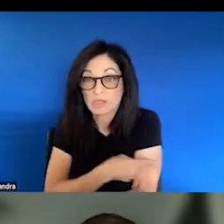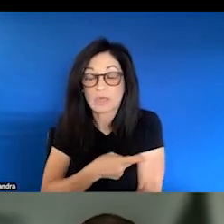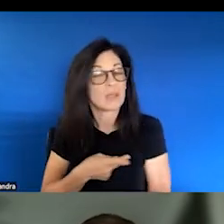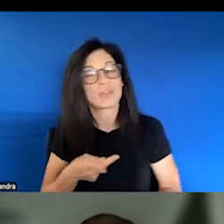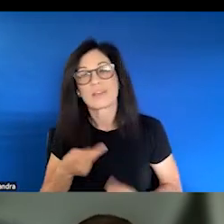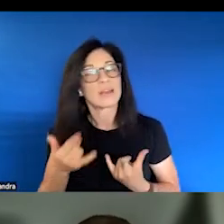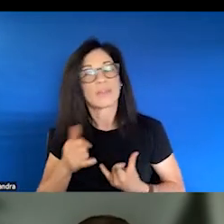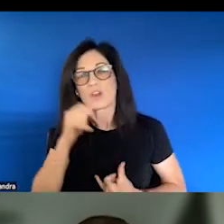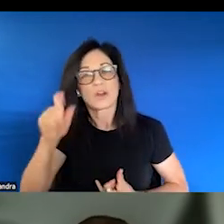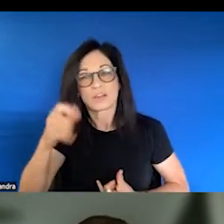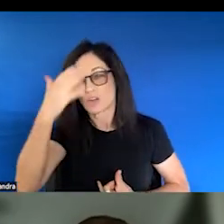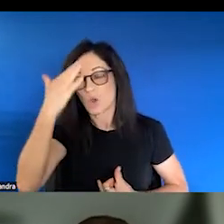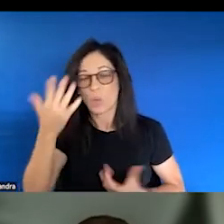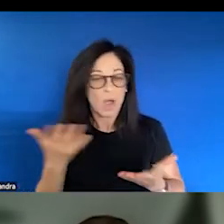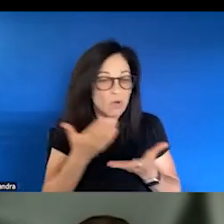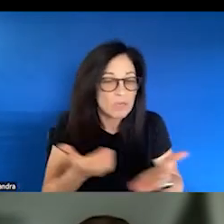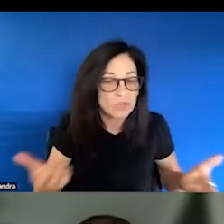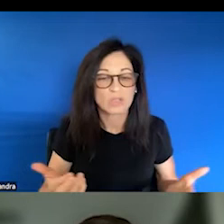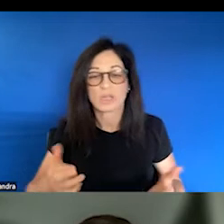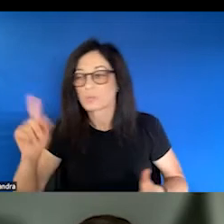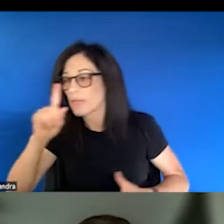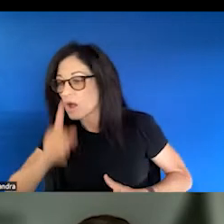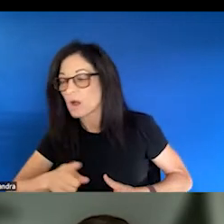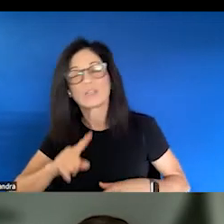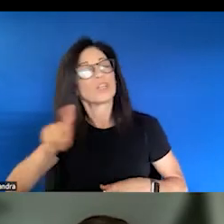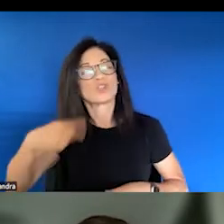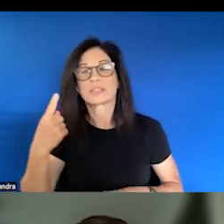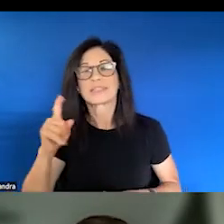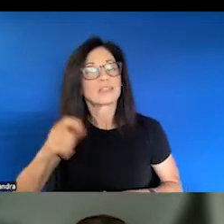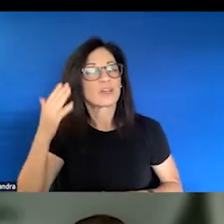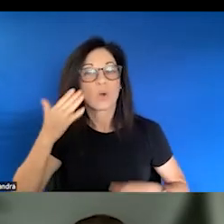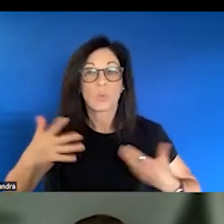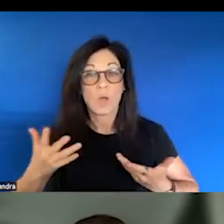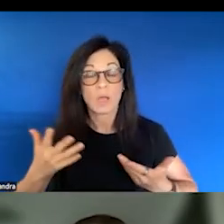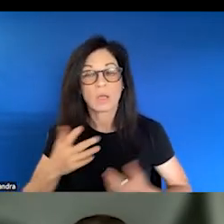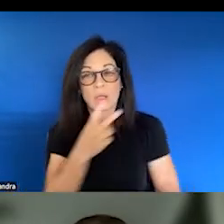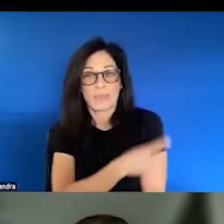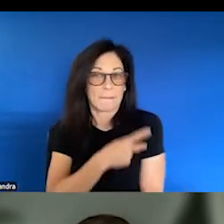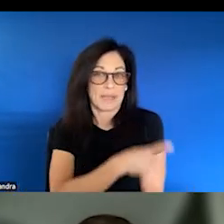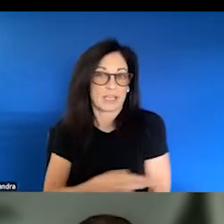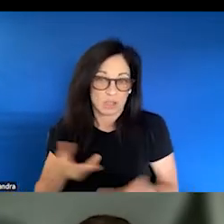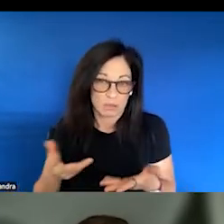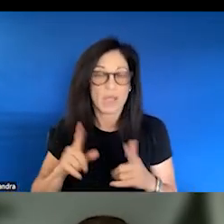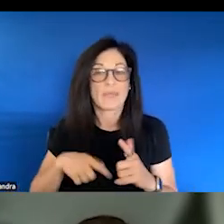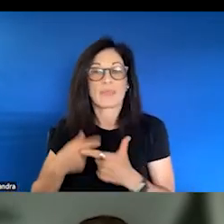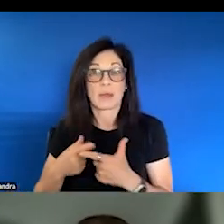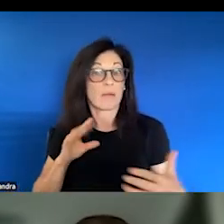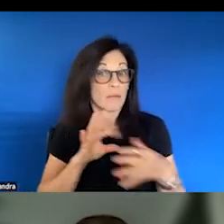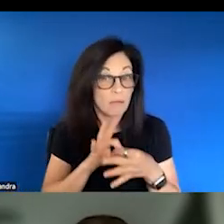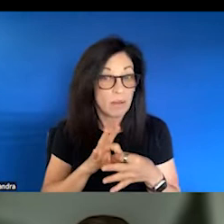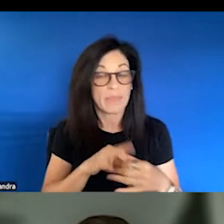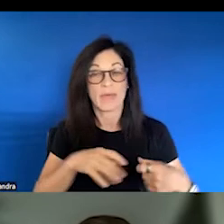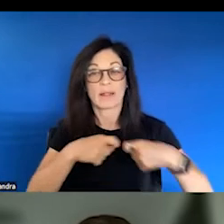know what the resources are, where they're at. They just need to know their patient, and then they'll get connected and they can